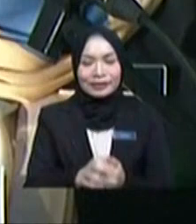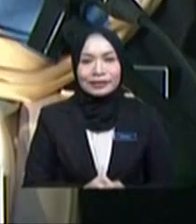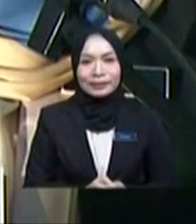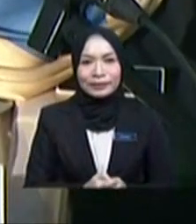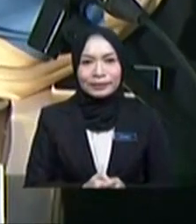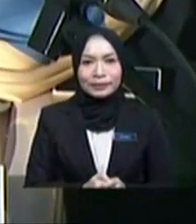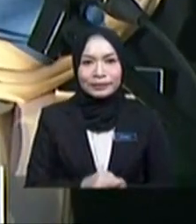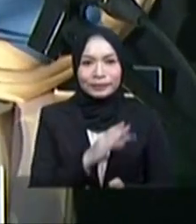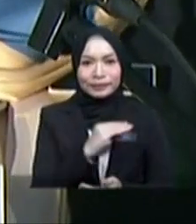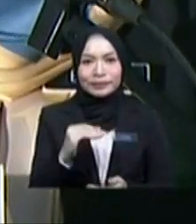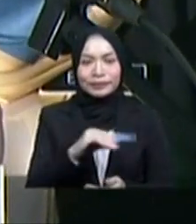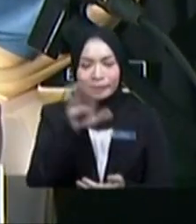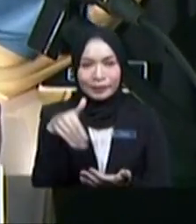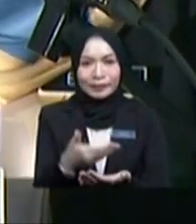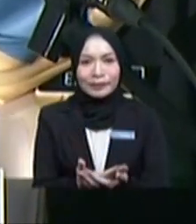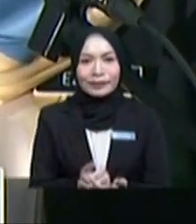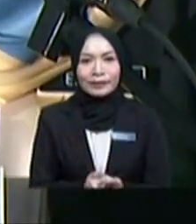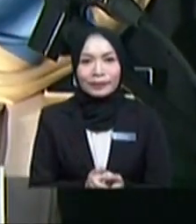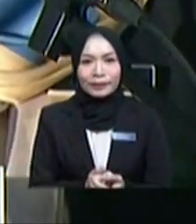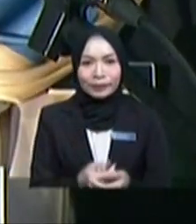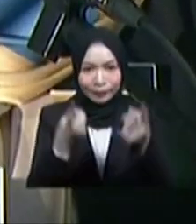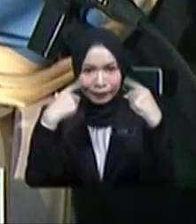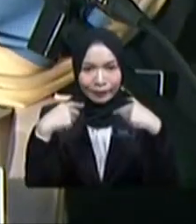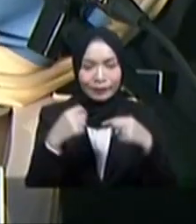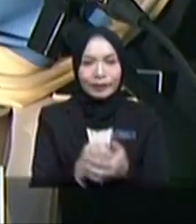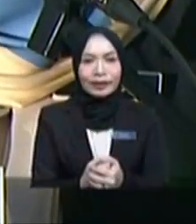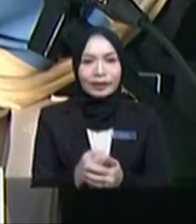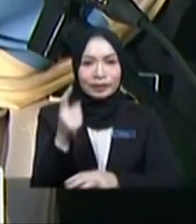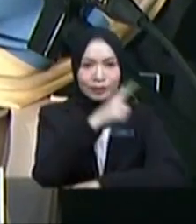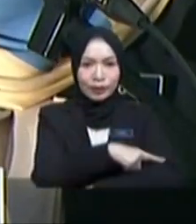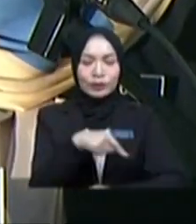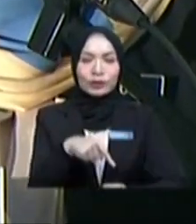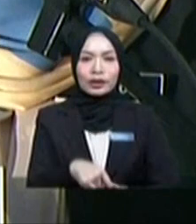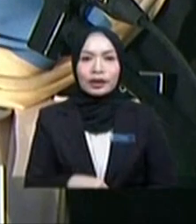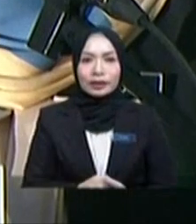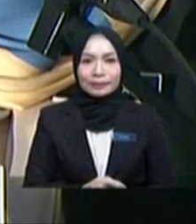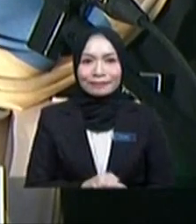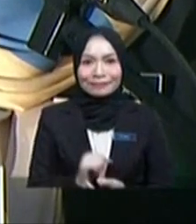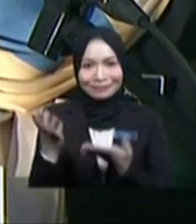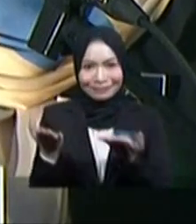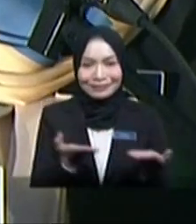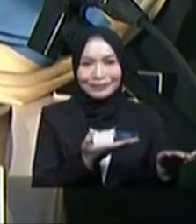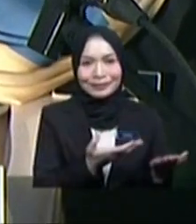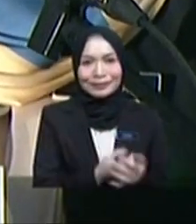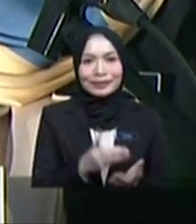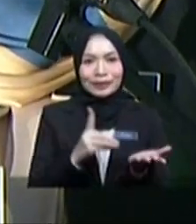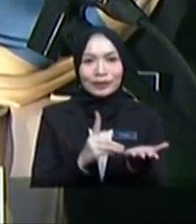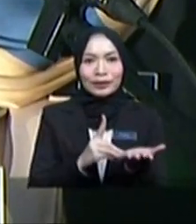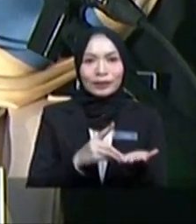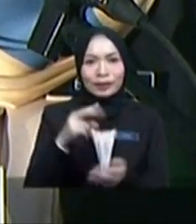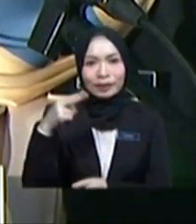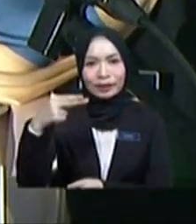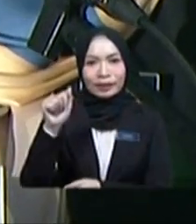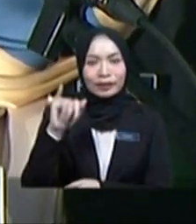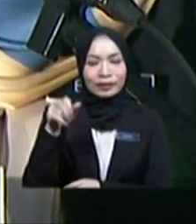Distinguished guests, ladies and gentlemen, we would now like to invite Dr. Hajah Rosmini binti Ku Ahmad, Rector,